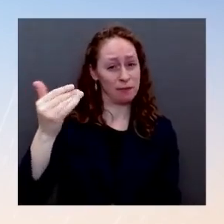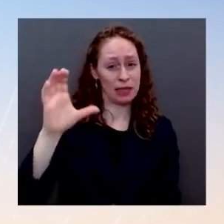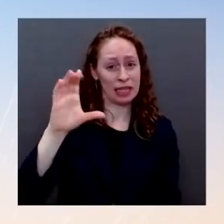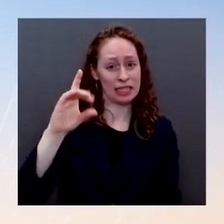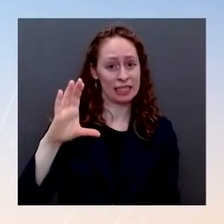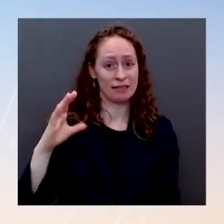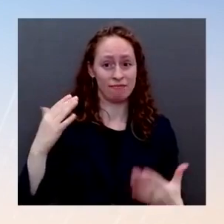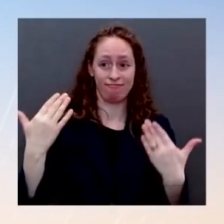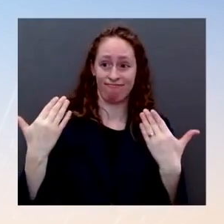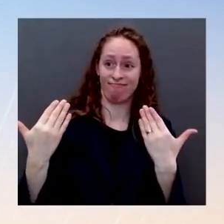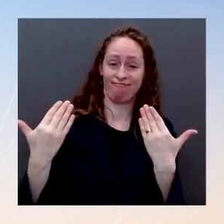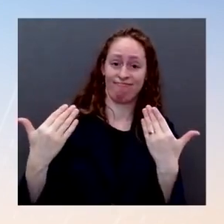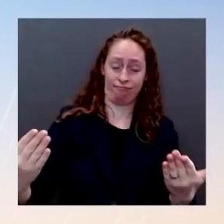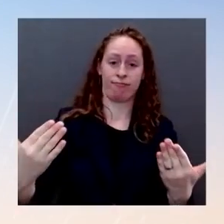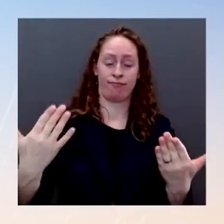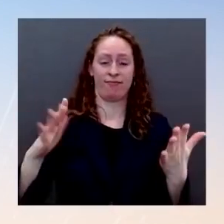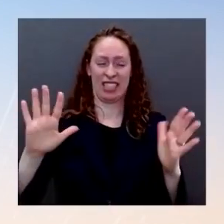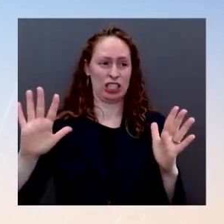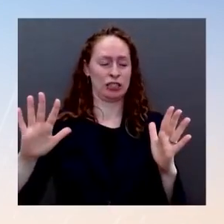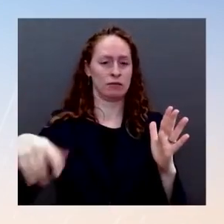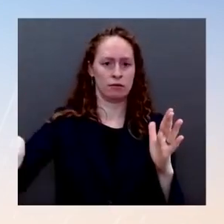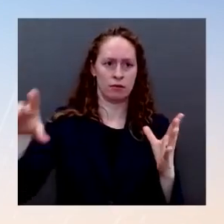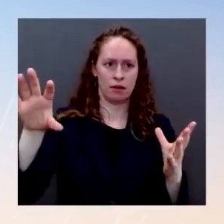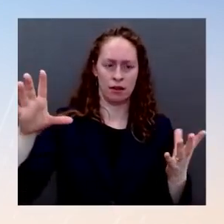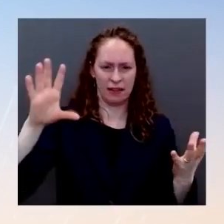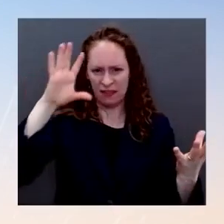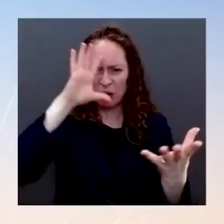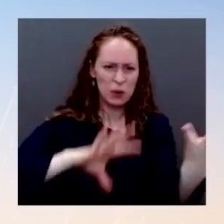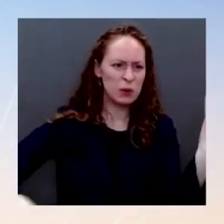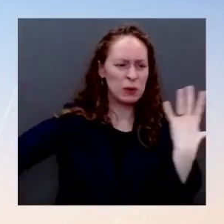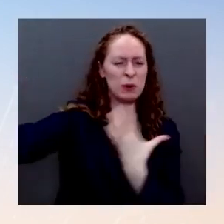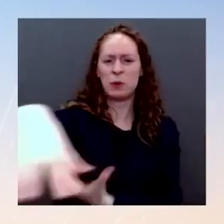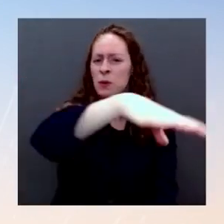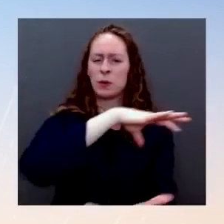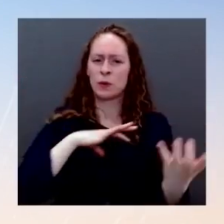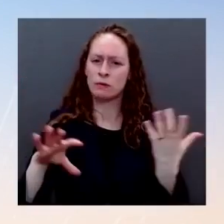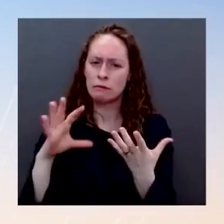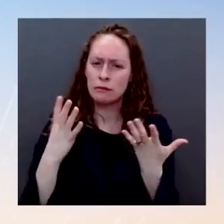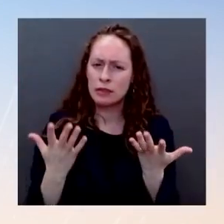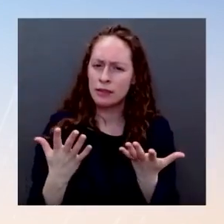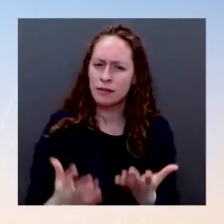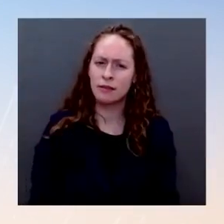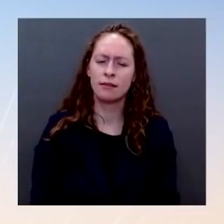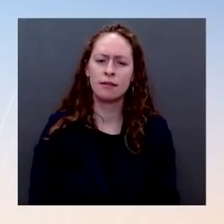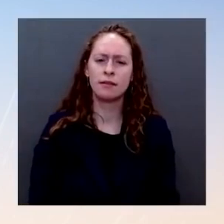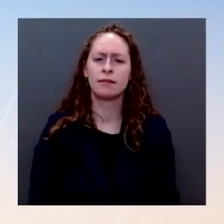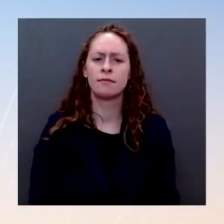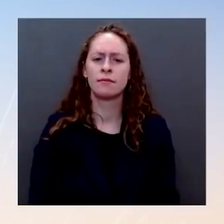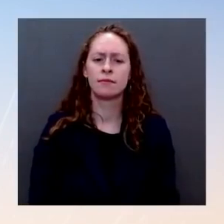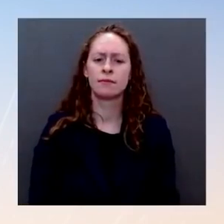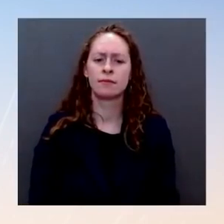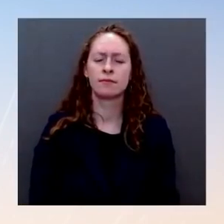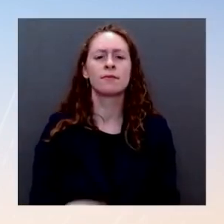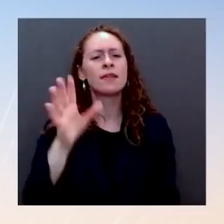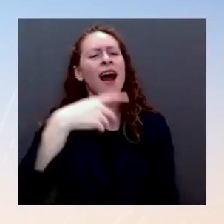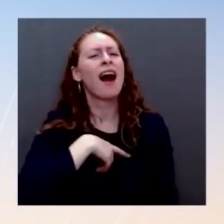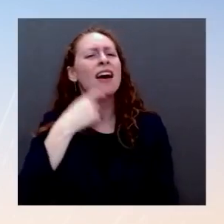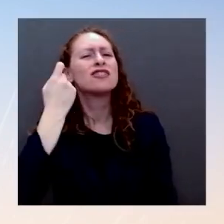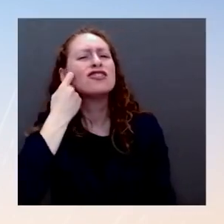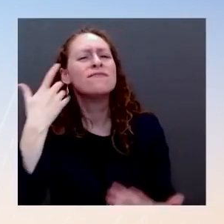can. And so that's why I just listed out why they made the recommendation based on the science on the 5